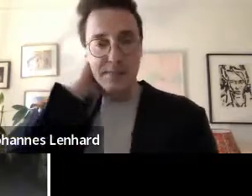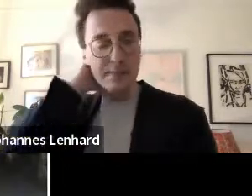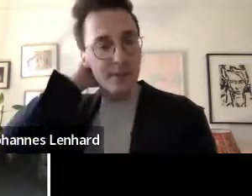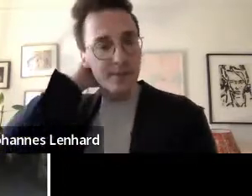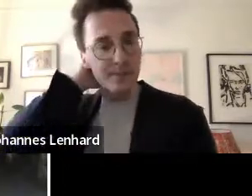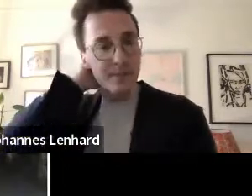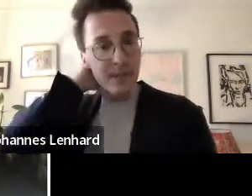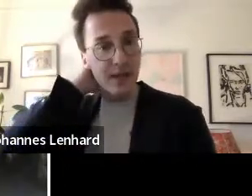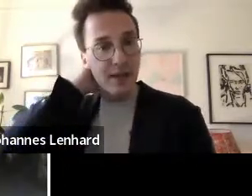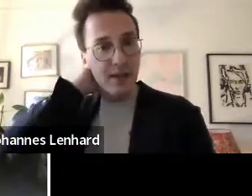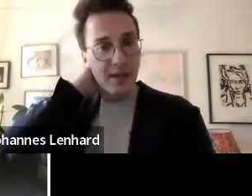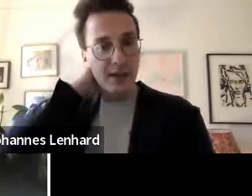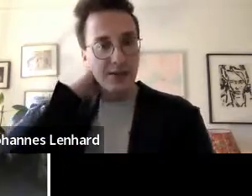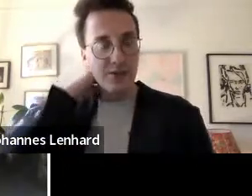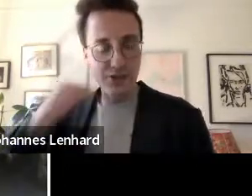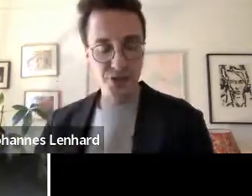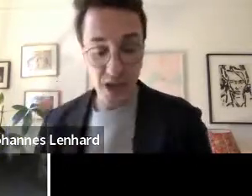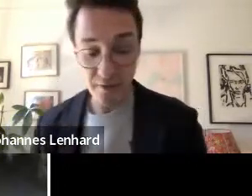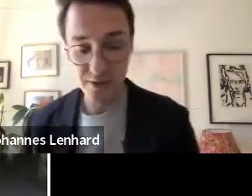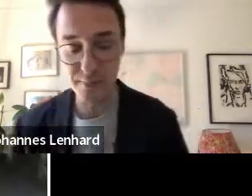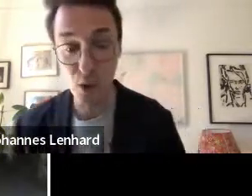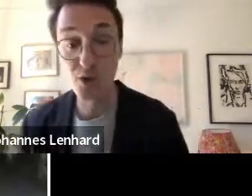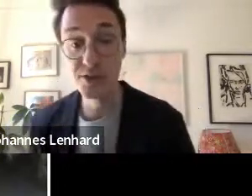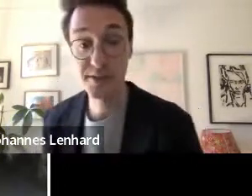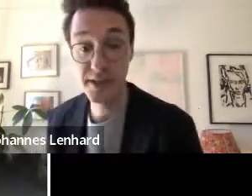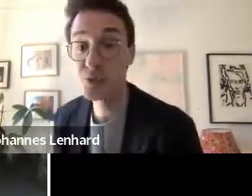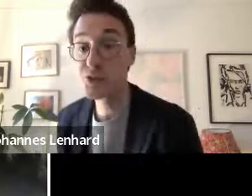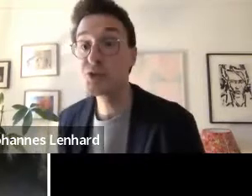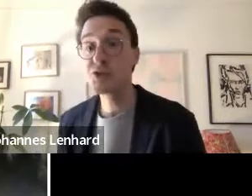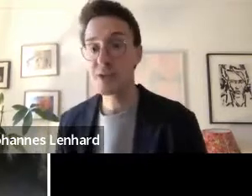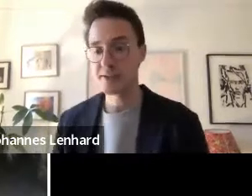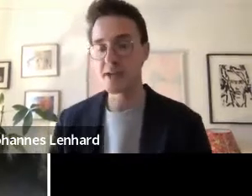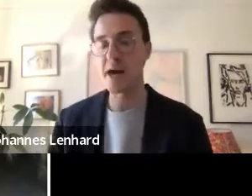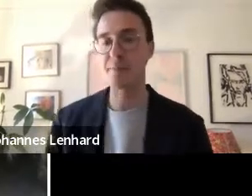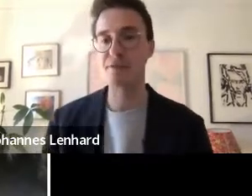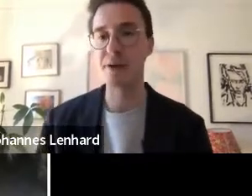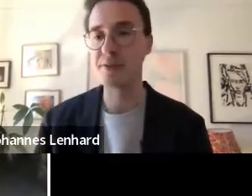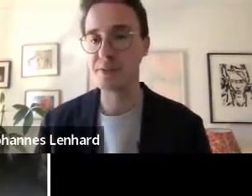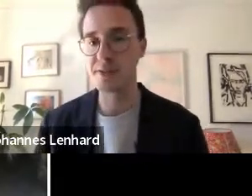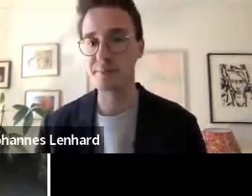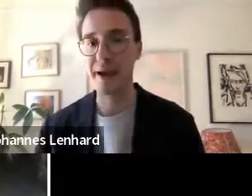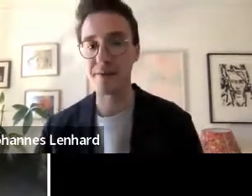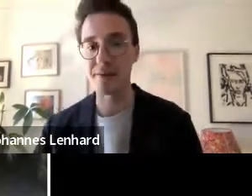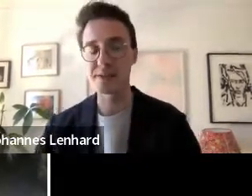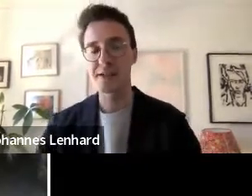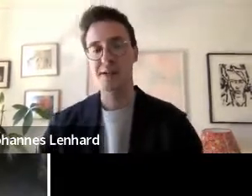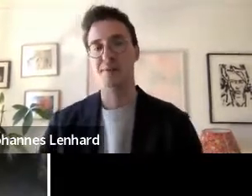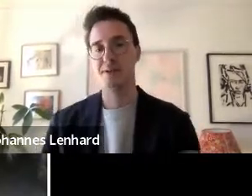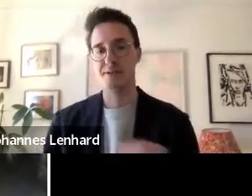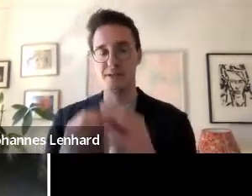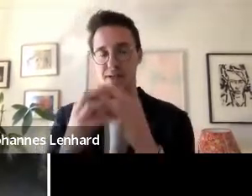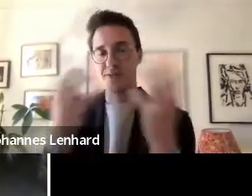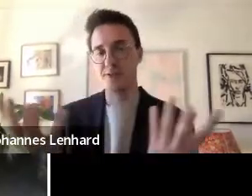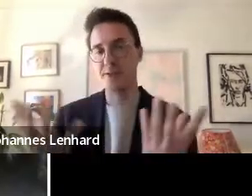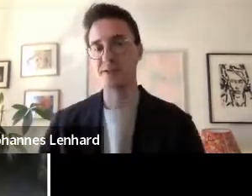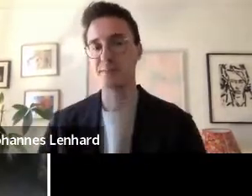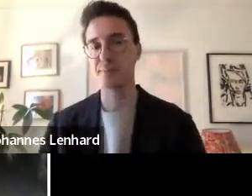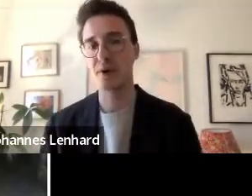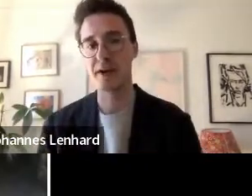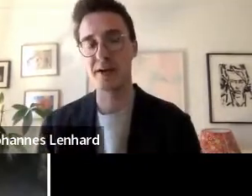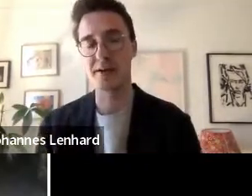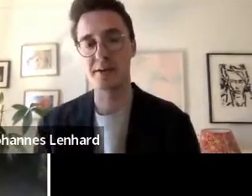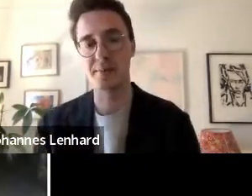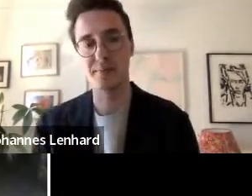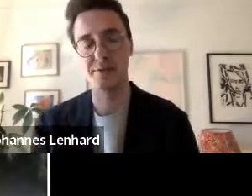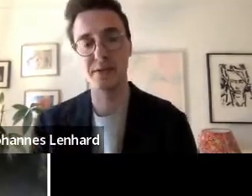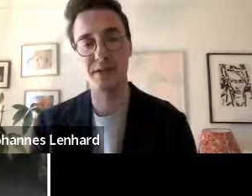actually a charity poster that was used at the time of my research in Paris, but it's an interesting